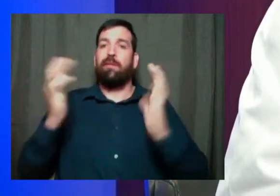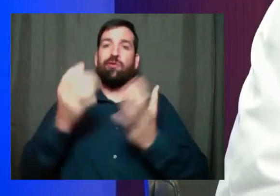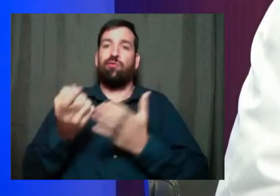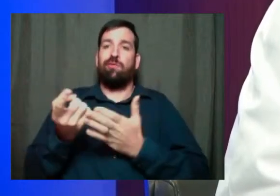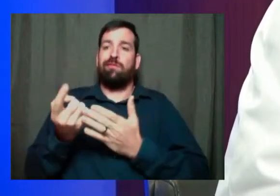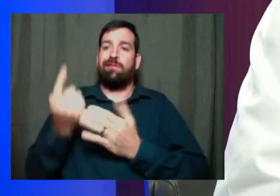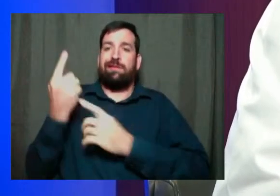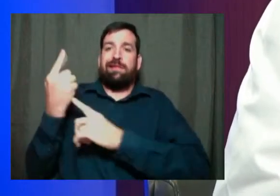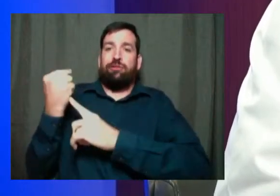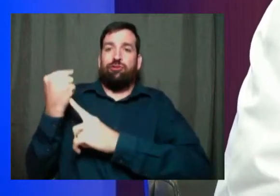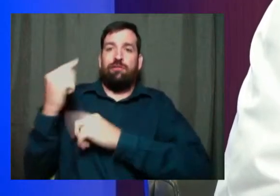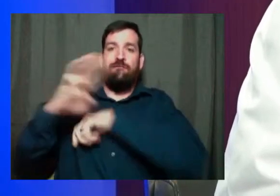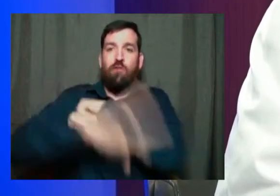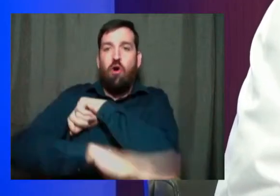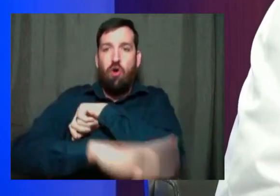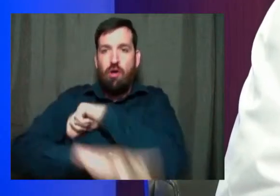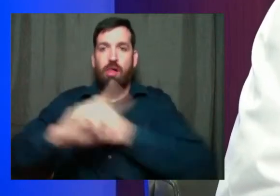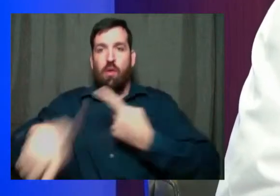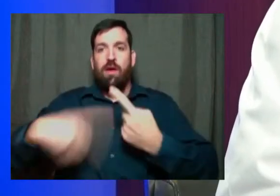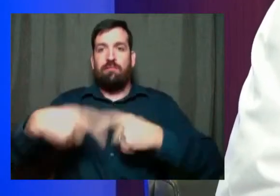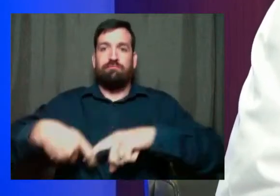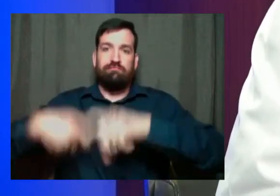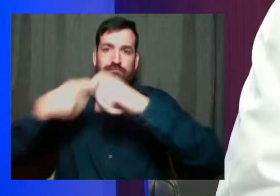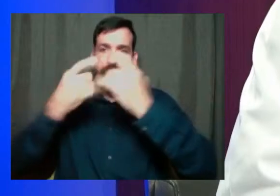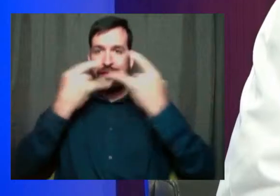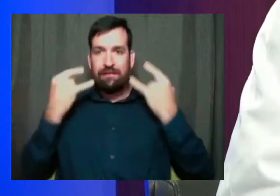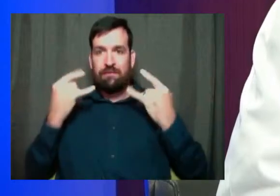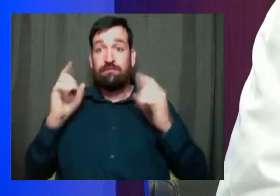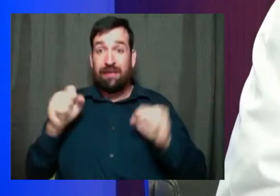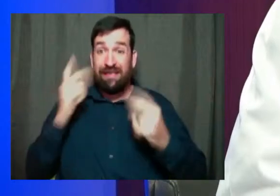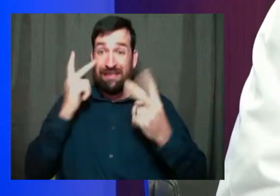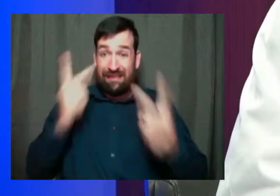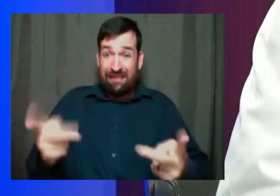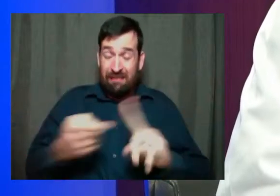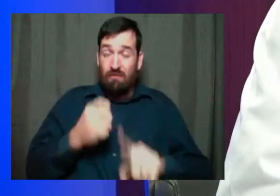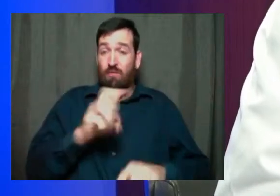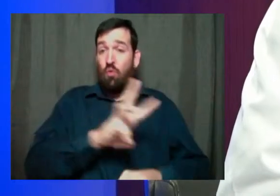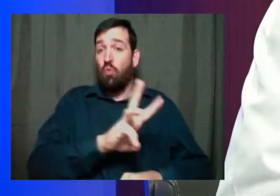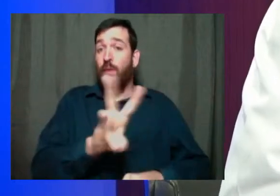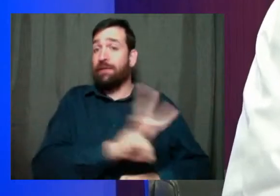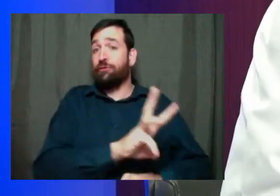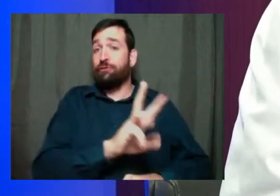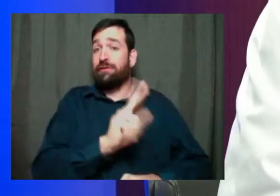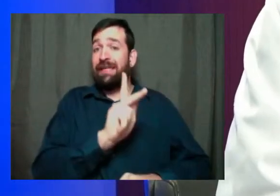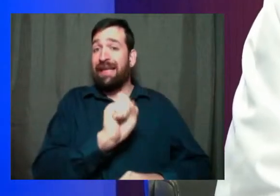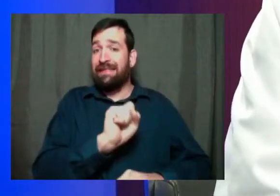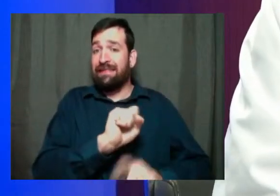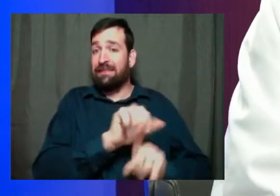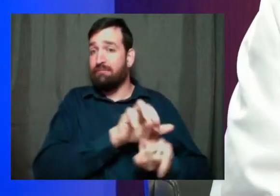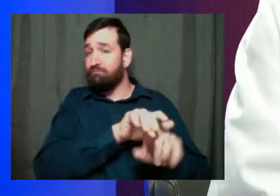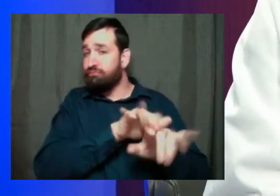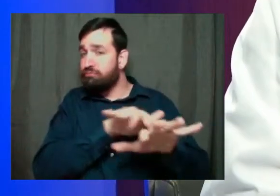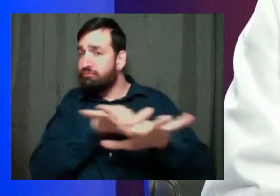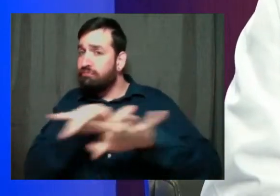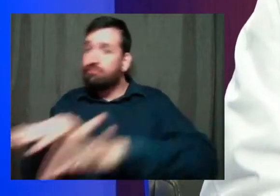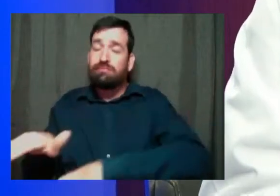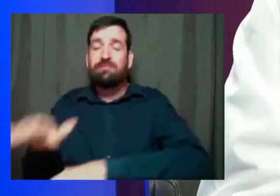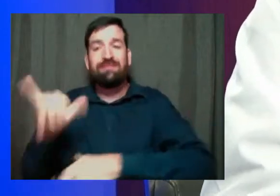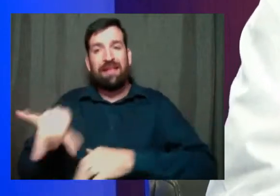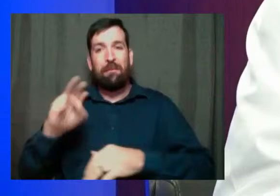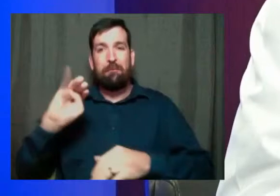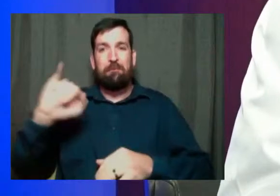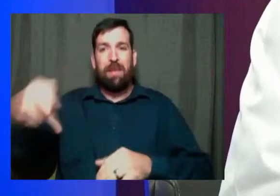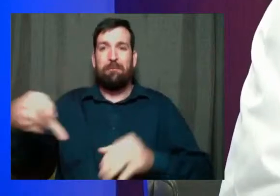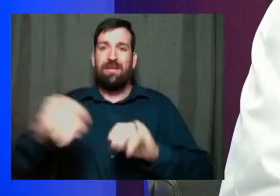suspended mask mandates. You can see it coming at us from western Kansas and into our areas. The heat map is clearly demonstrating how the wave is moving